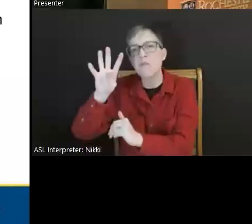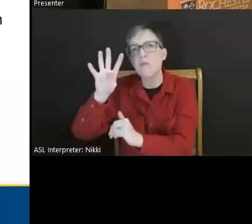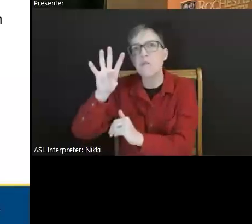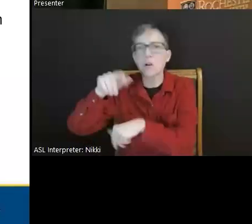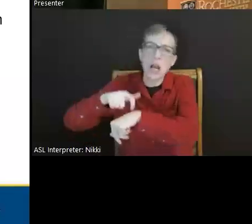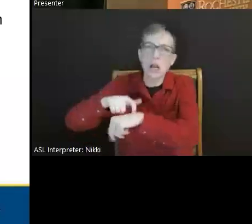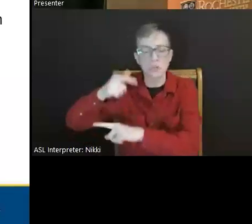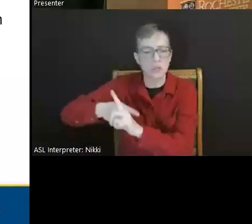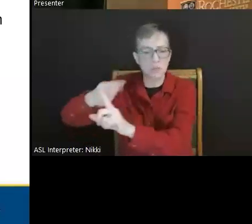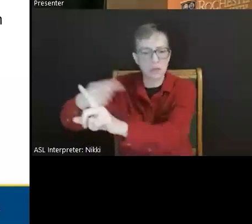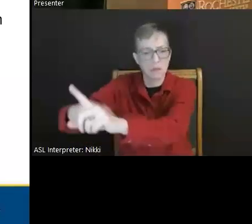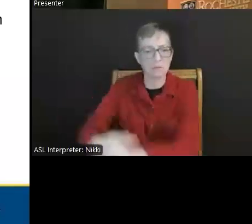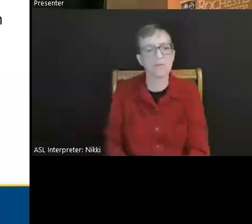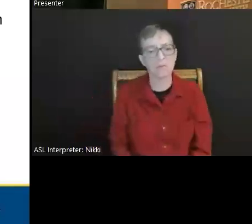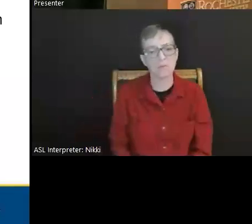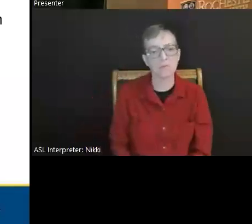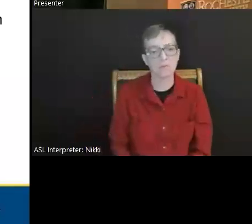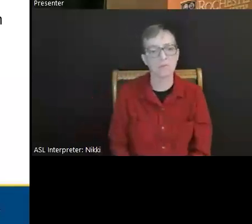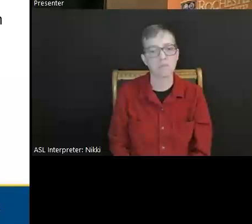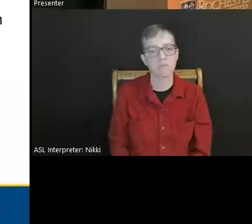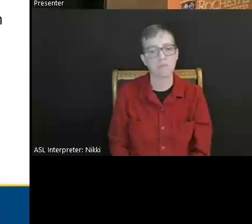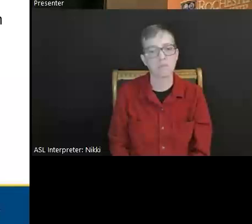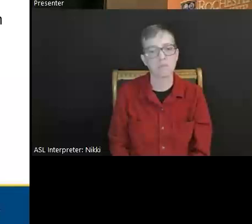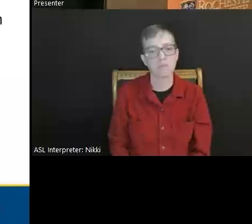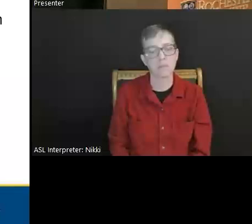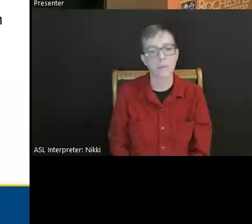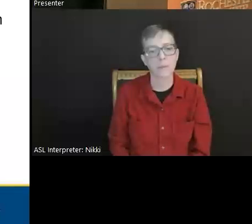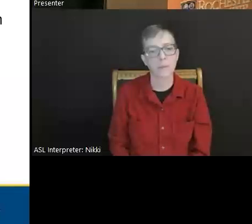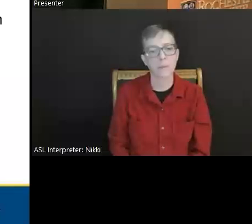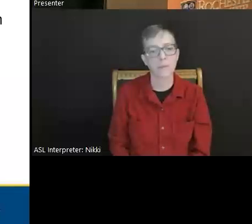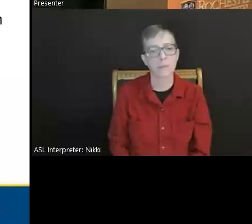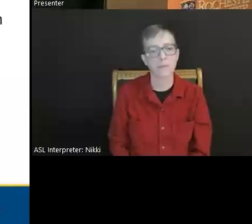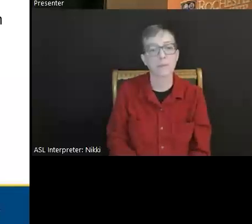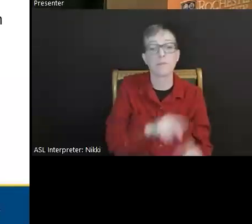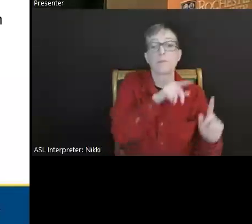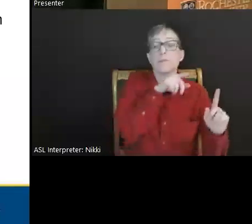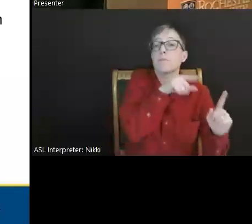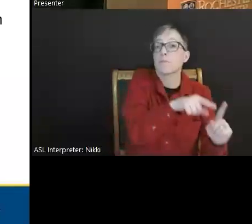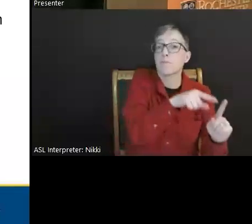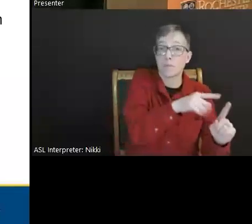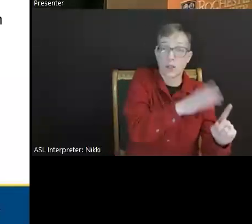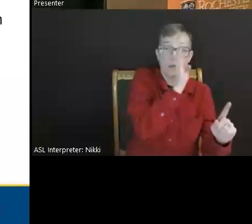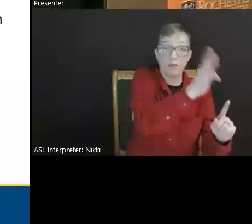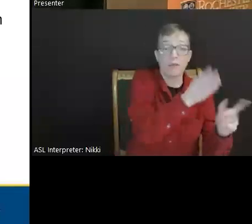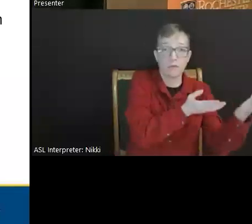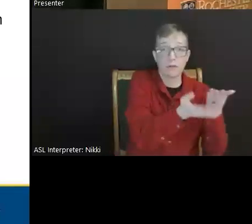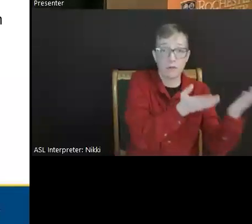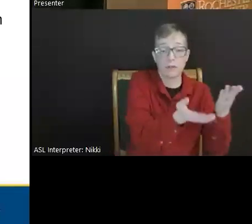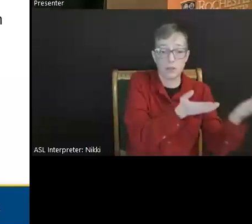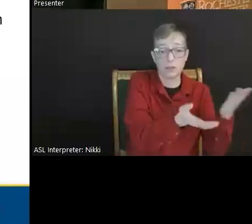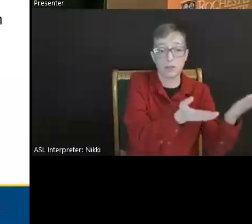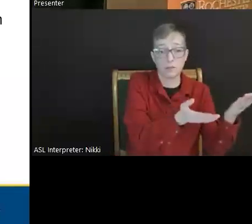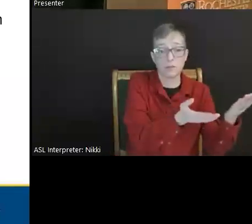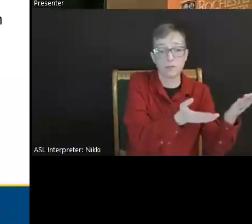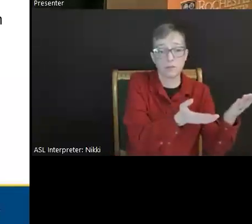month. Some of the services that ACT offers directly, such as chemical dependency treatment